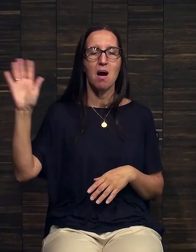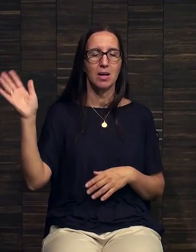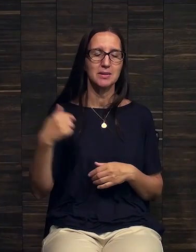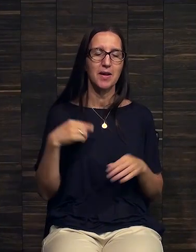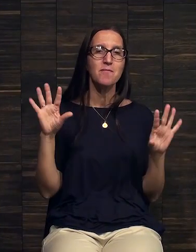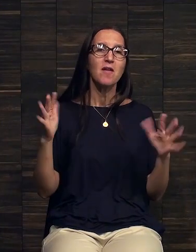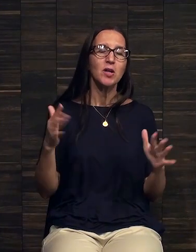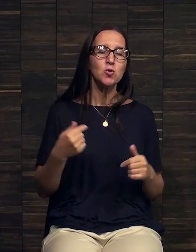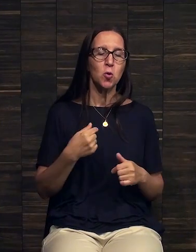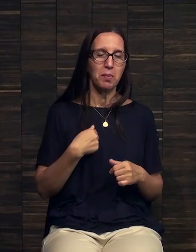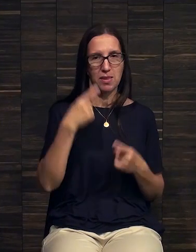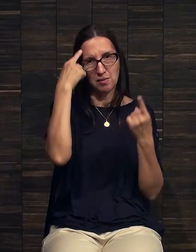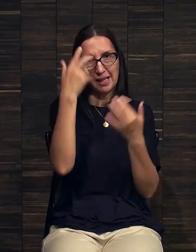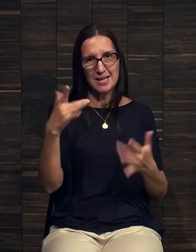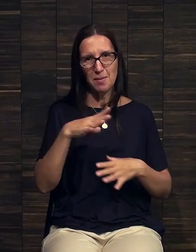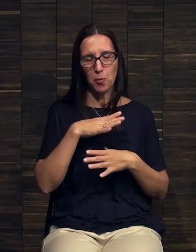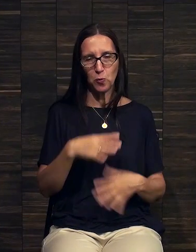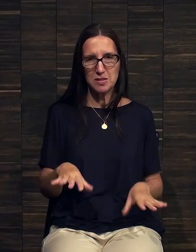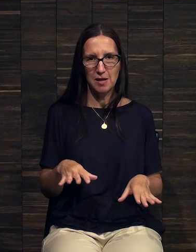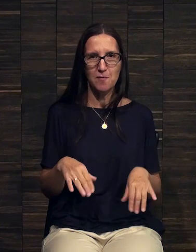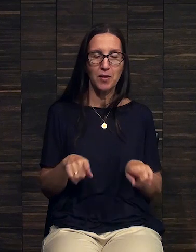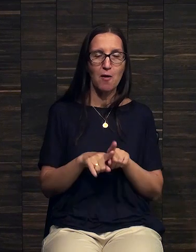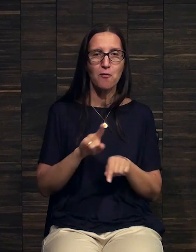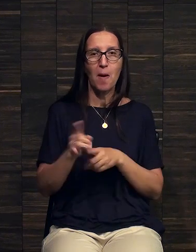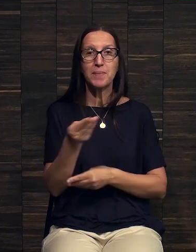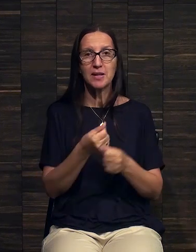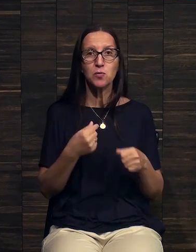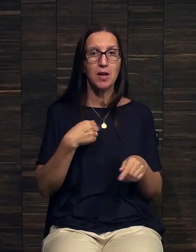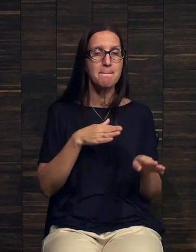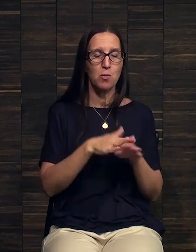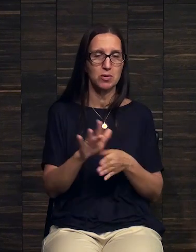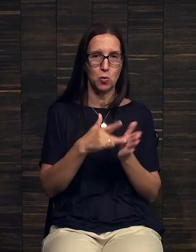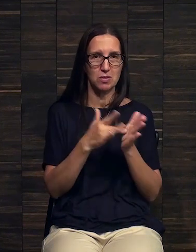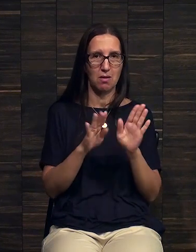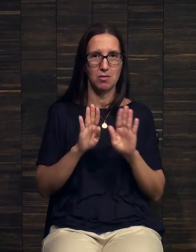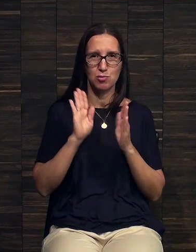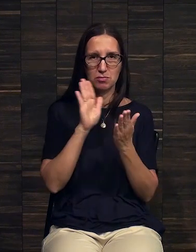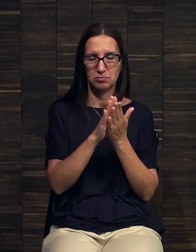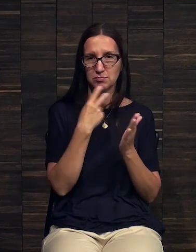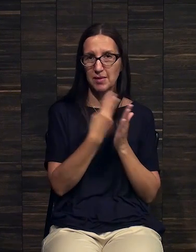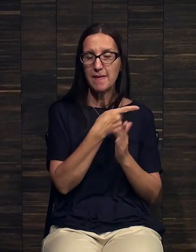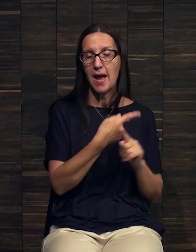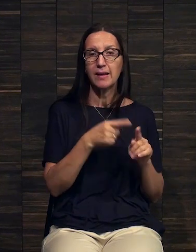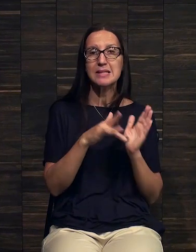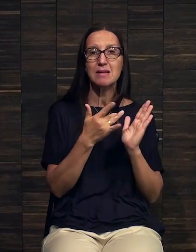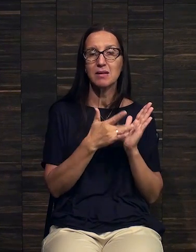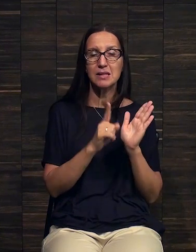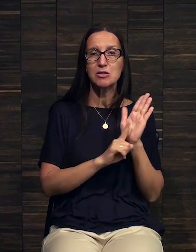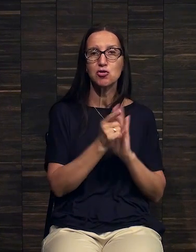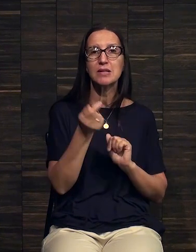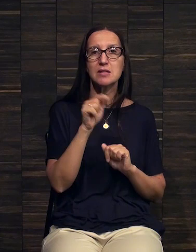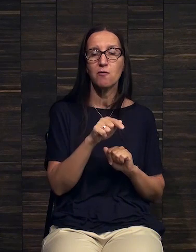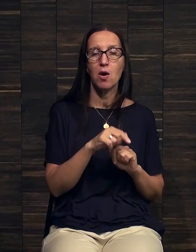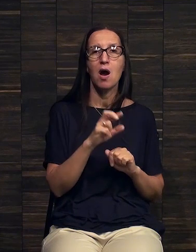Homosexual, homoerotic context. So I don't want To be a liar, and I want